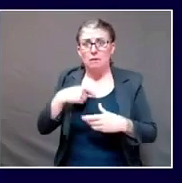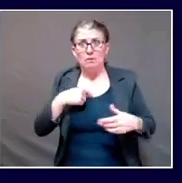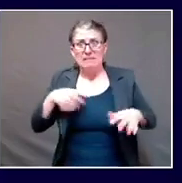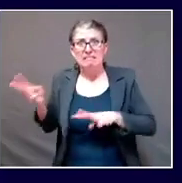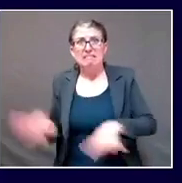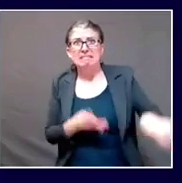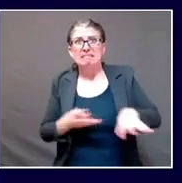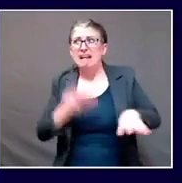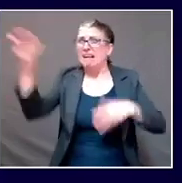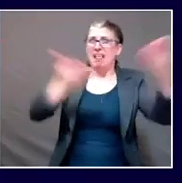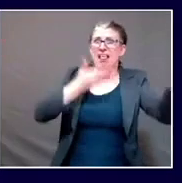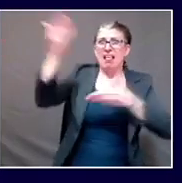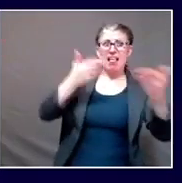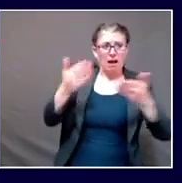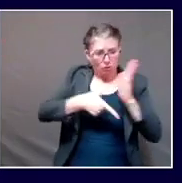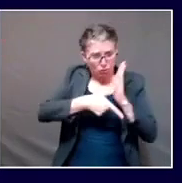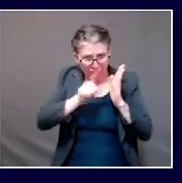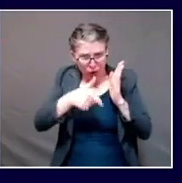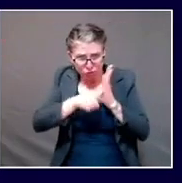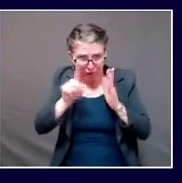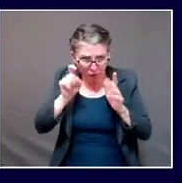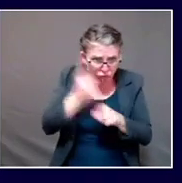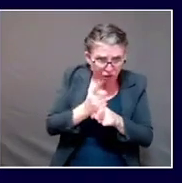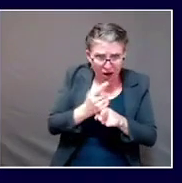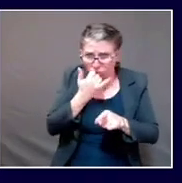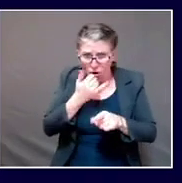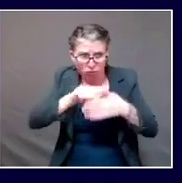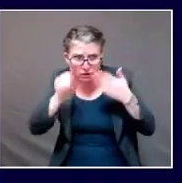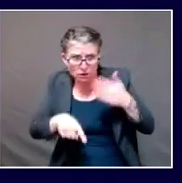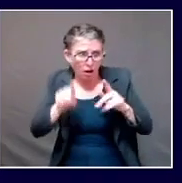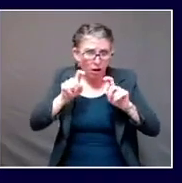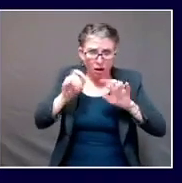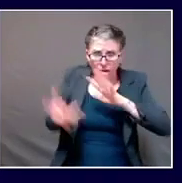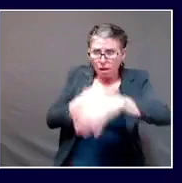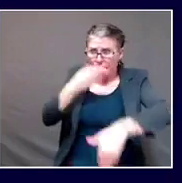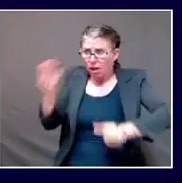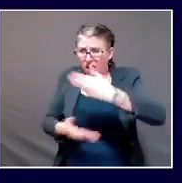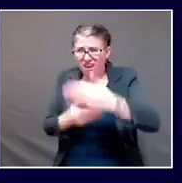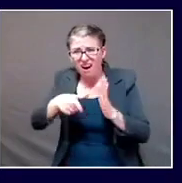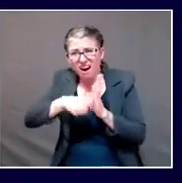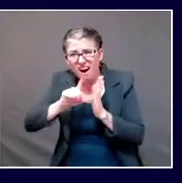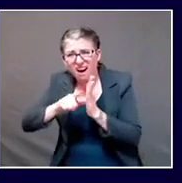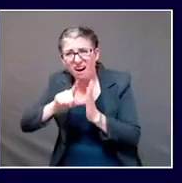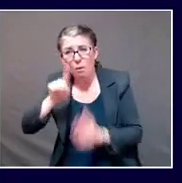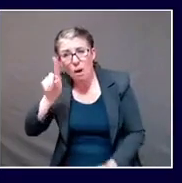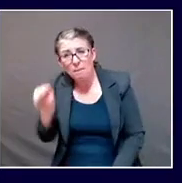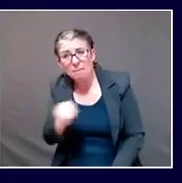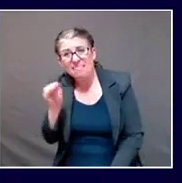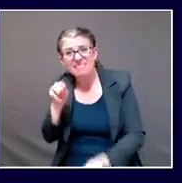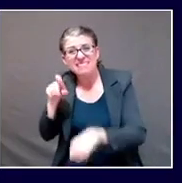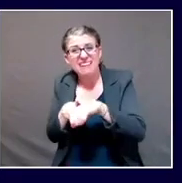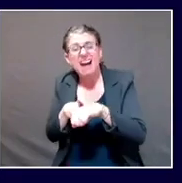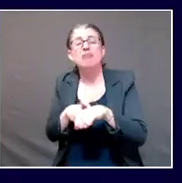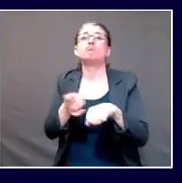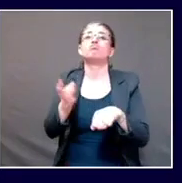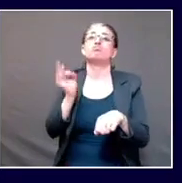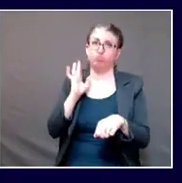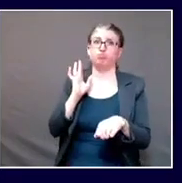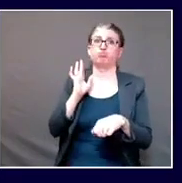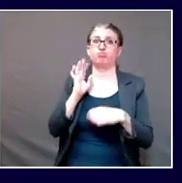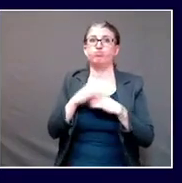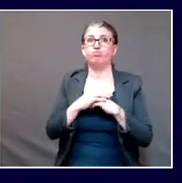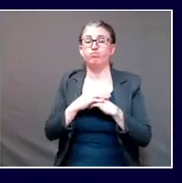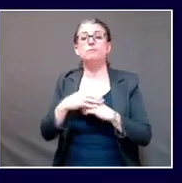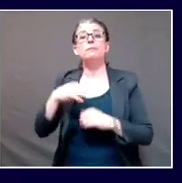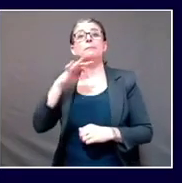At our testing laboratory here in Augusta, the Maine CDC's laboratory, we've also performed now over 200